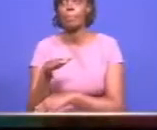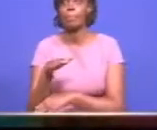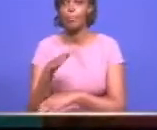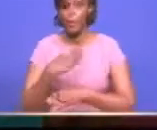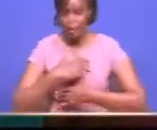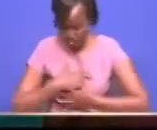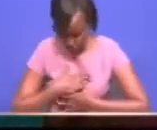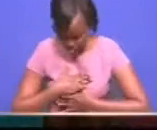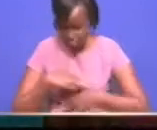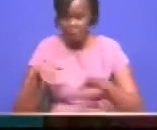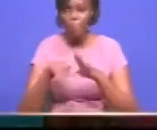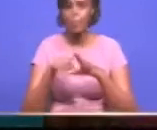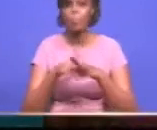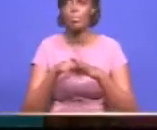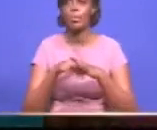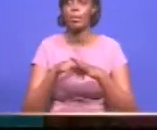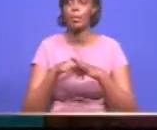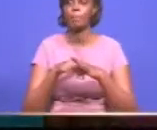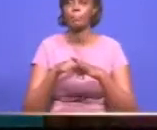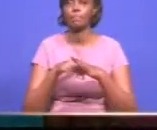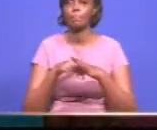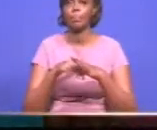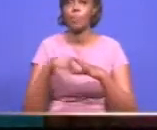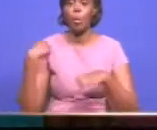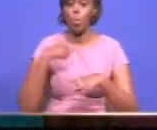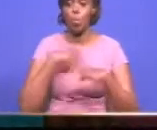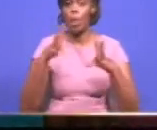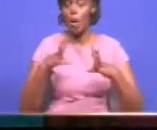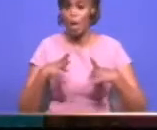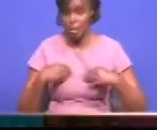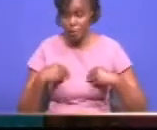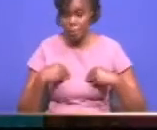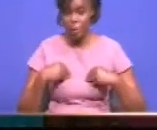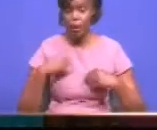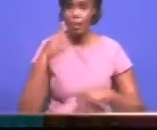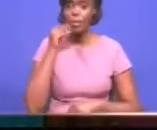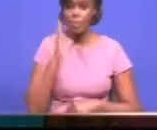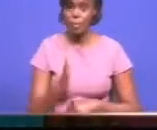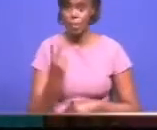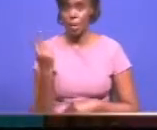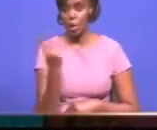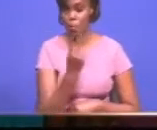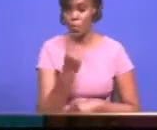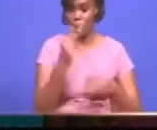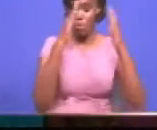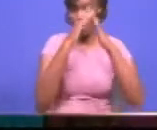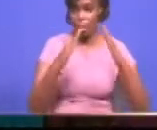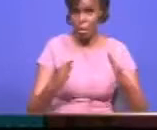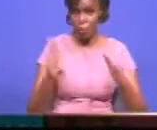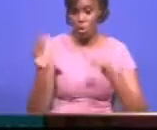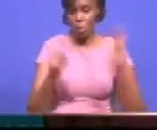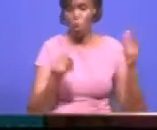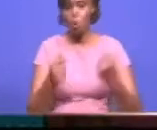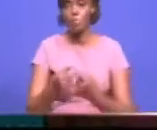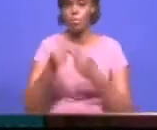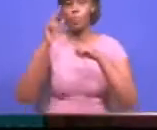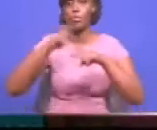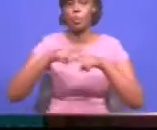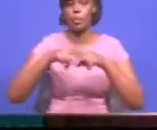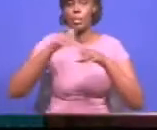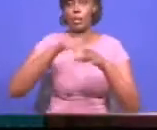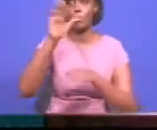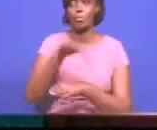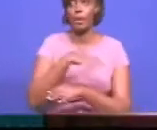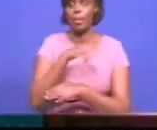Honorable Members, having acceded to the request, the Speaker of the Senate and I convened this joint sitting of the Houses of